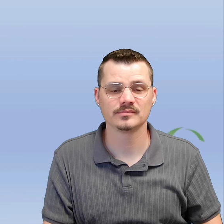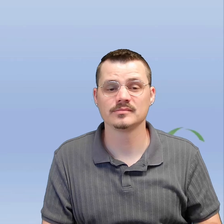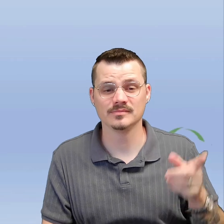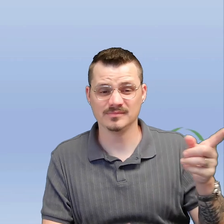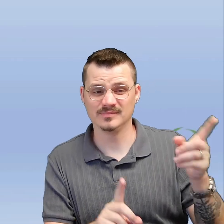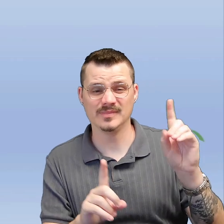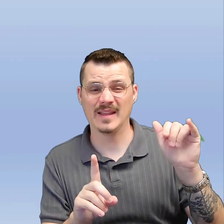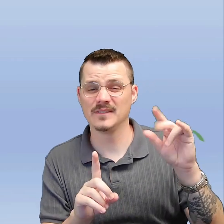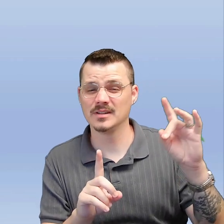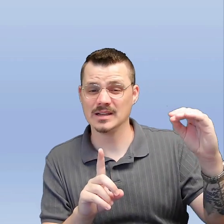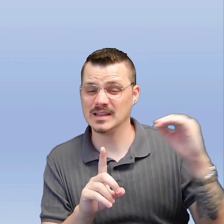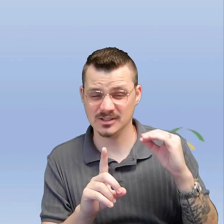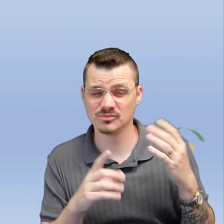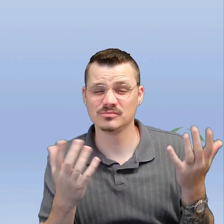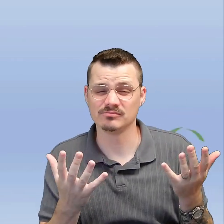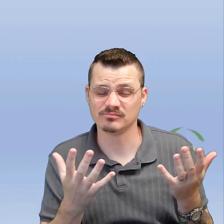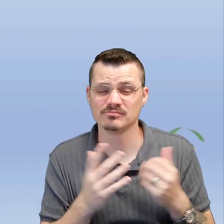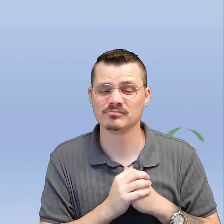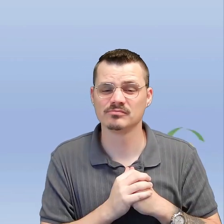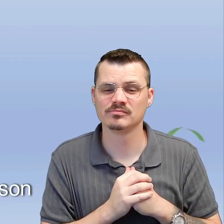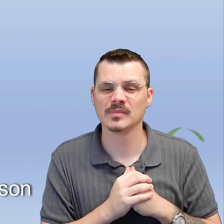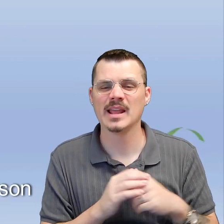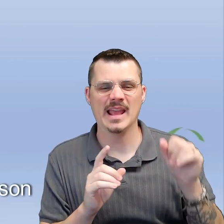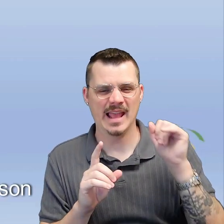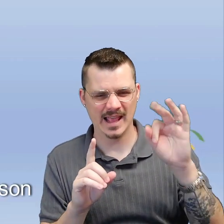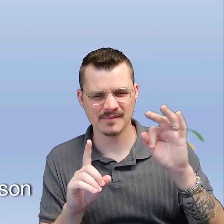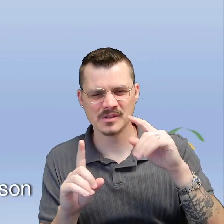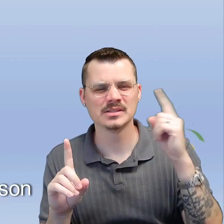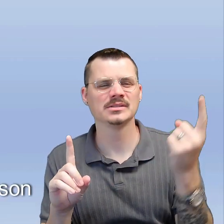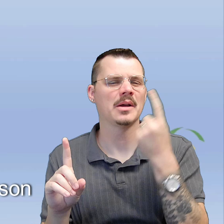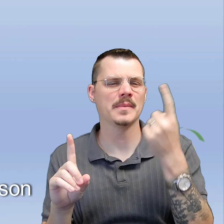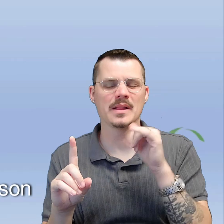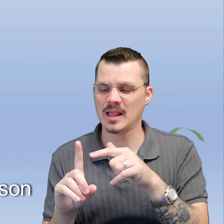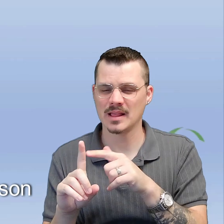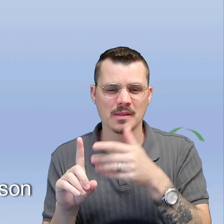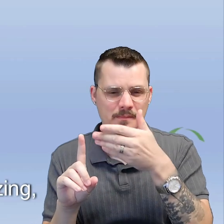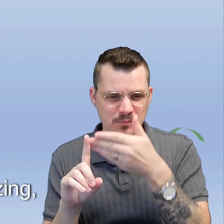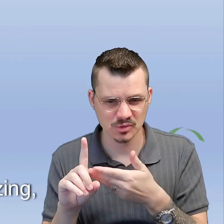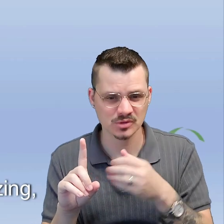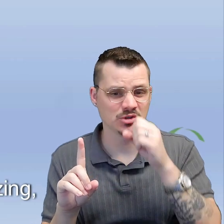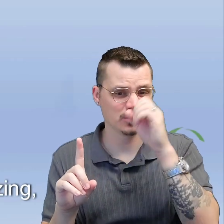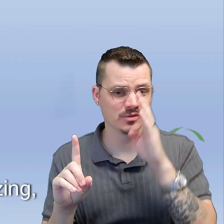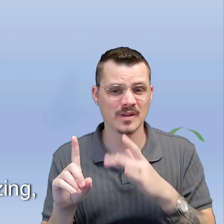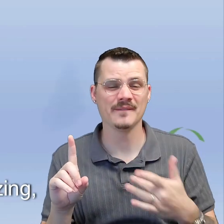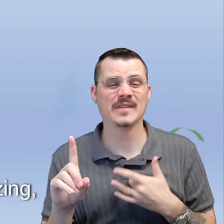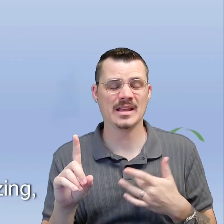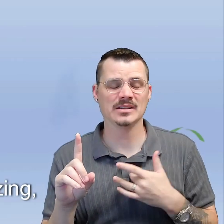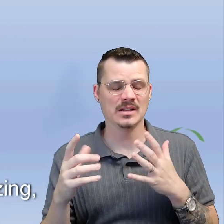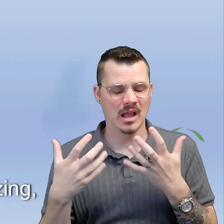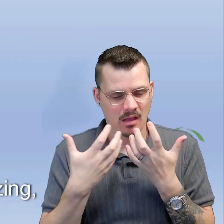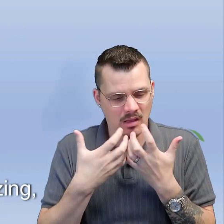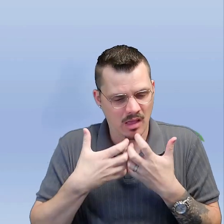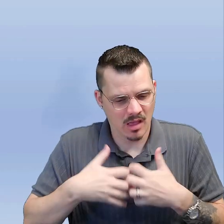He teaches us that if there is something that a given person with schizophrenia finds to